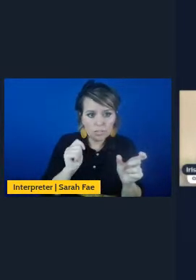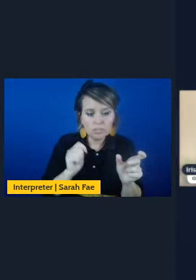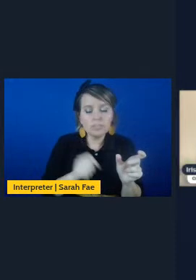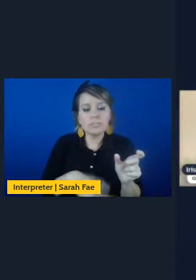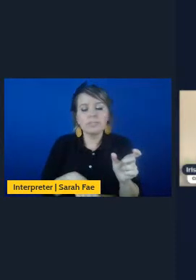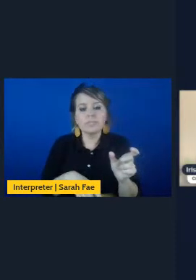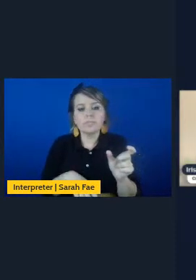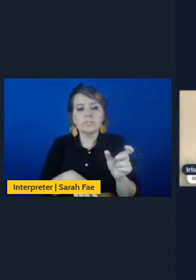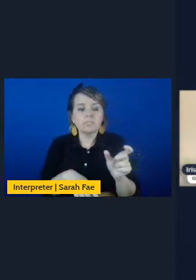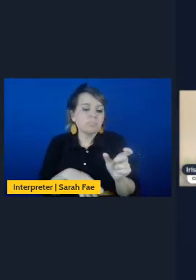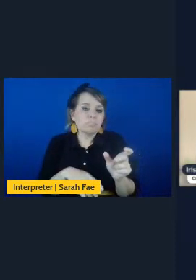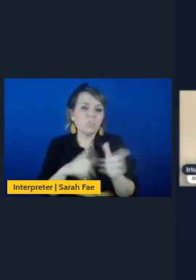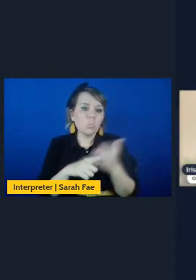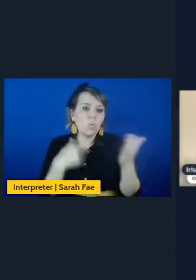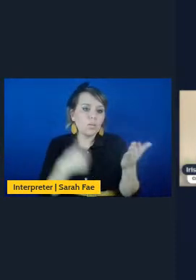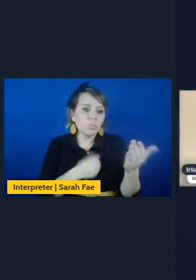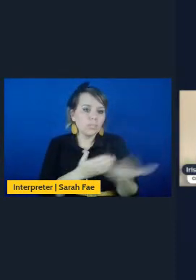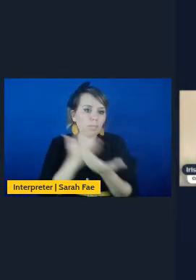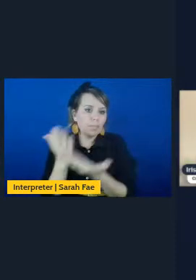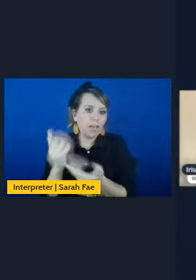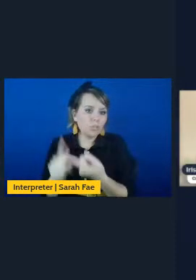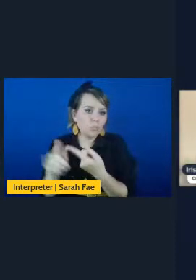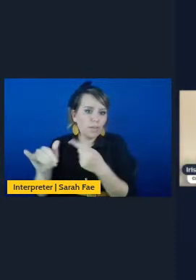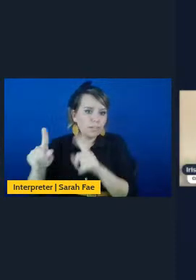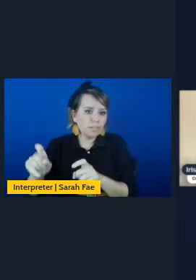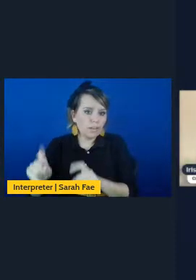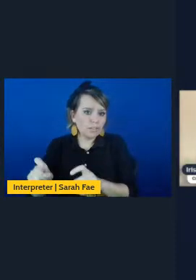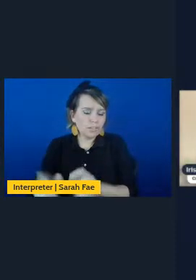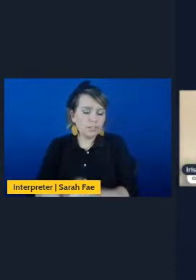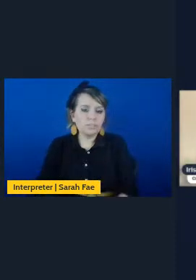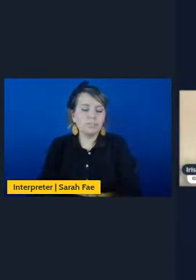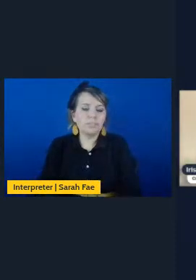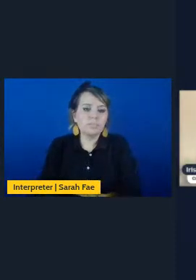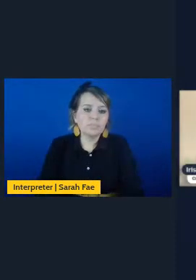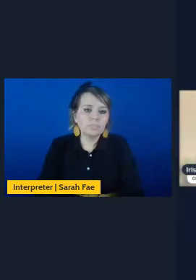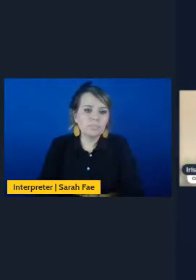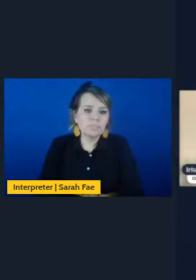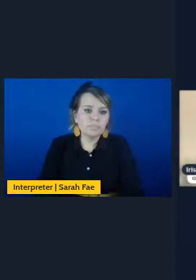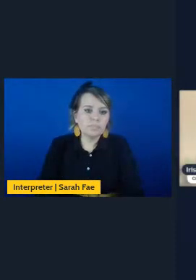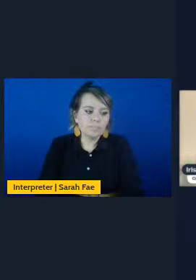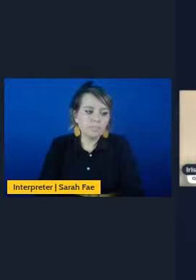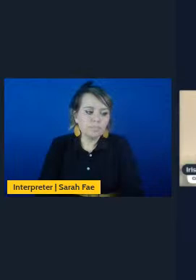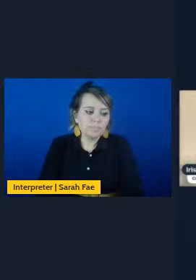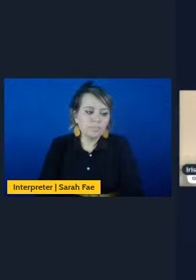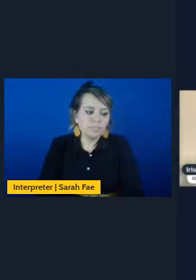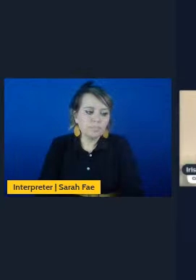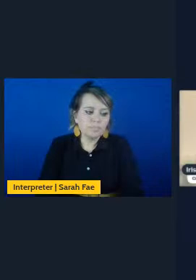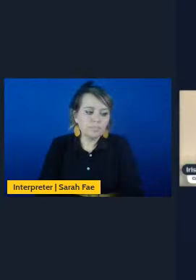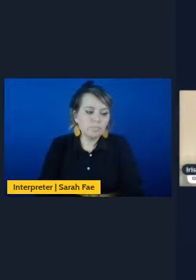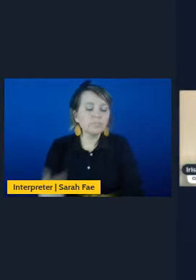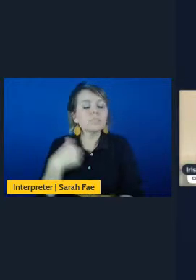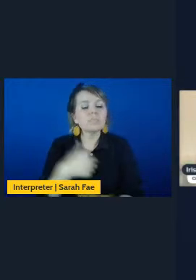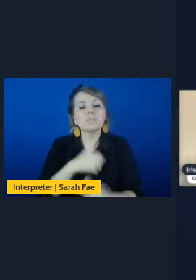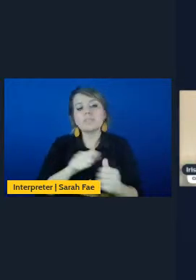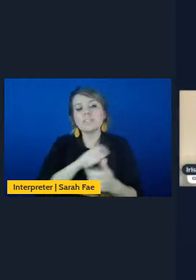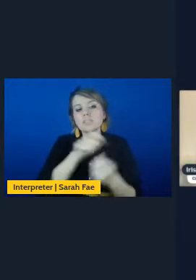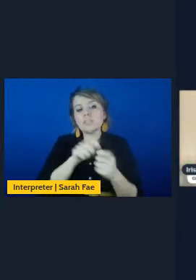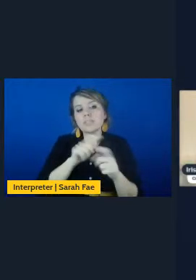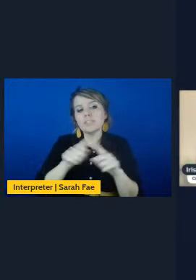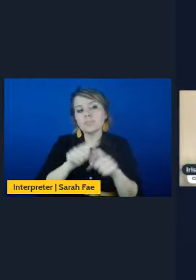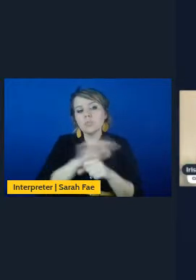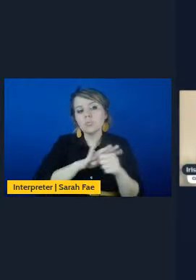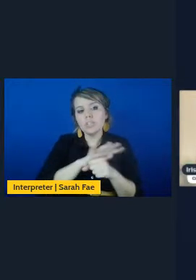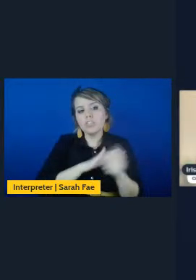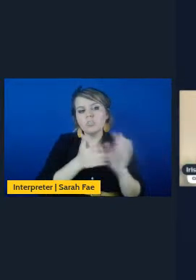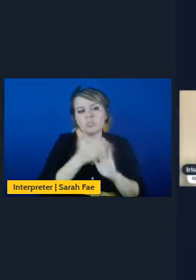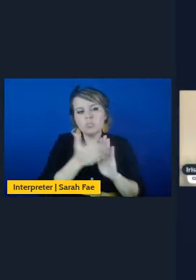supply here. Now, we can specify different regions to run this integration test against,